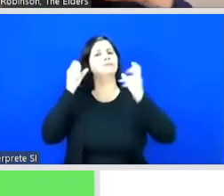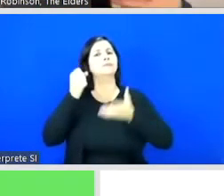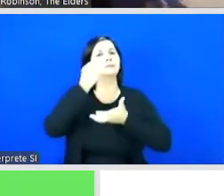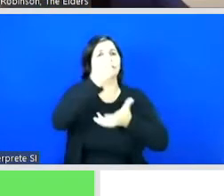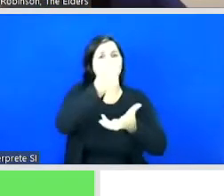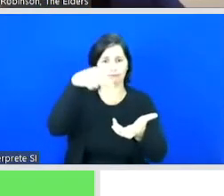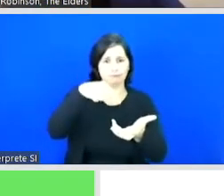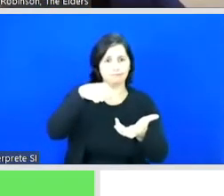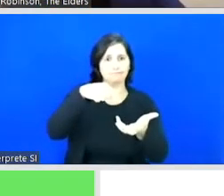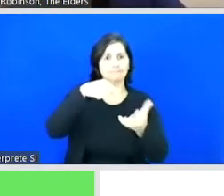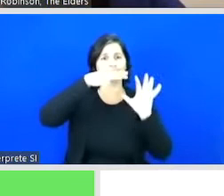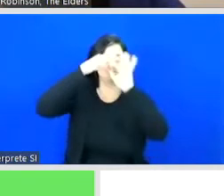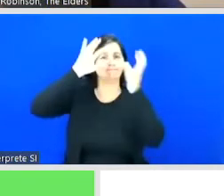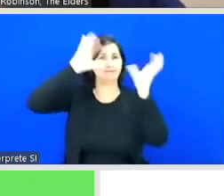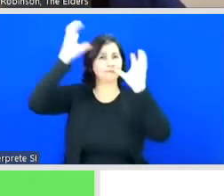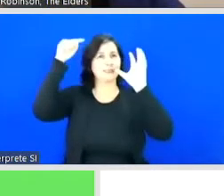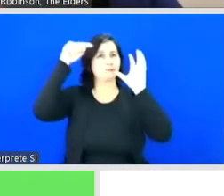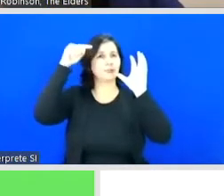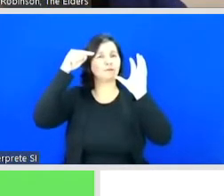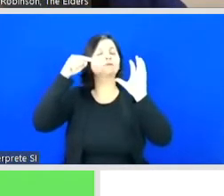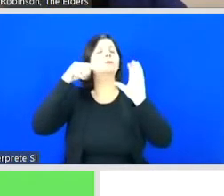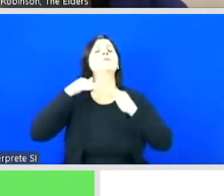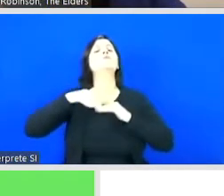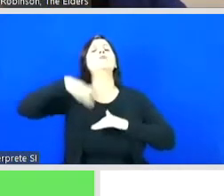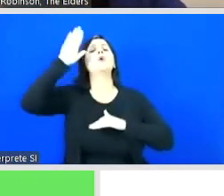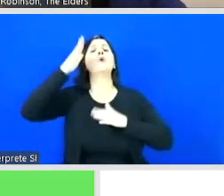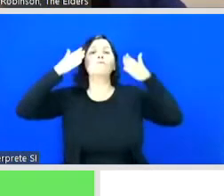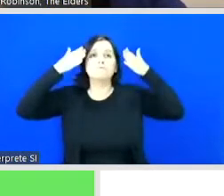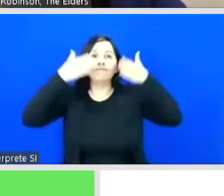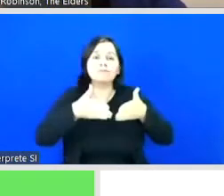women-led businesses and women cooperatives on the ground?